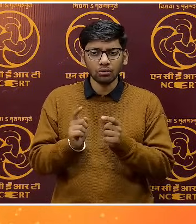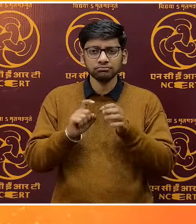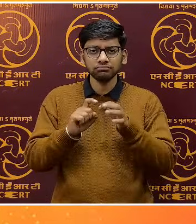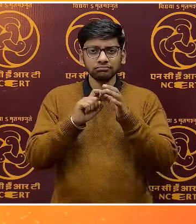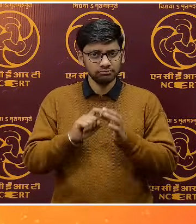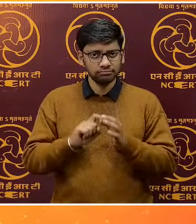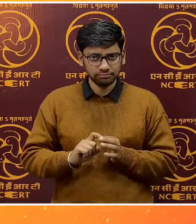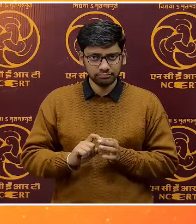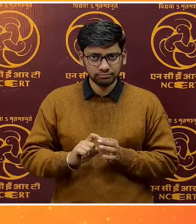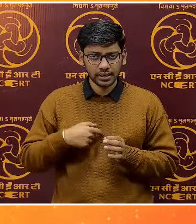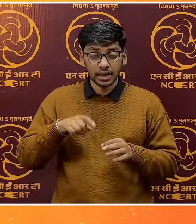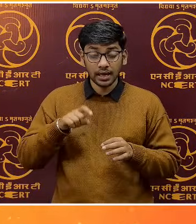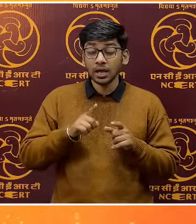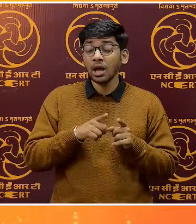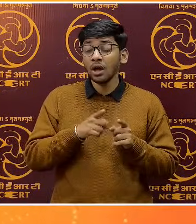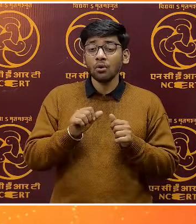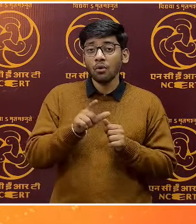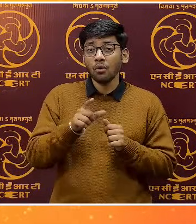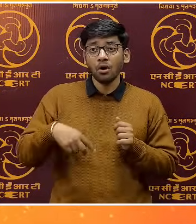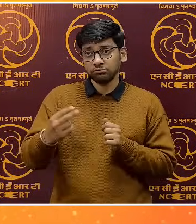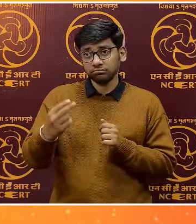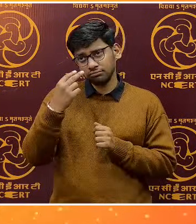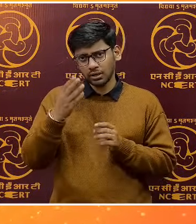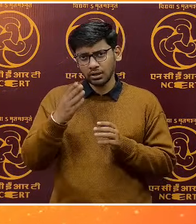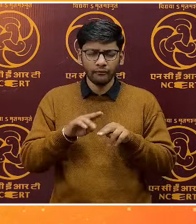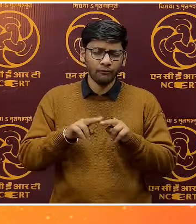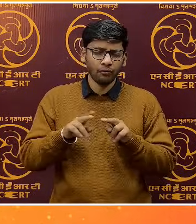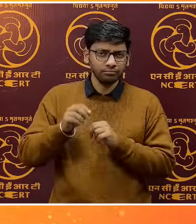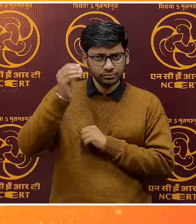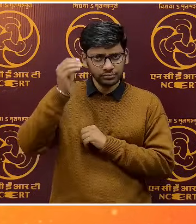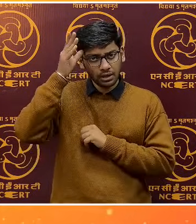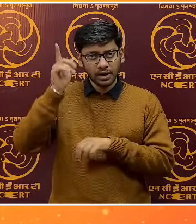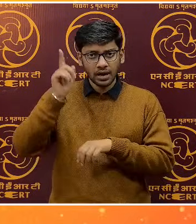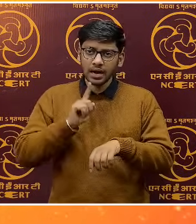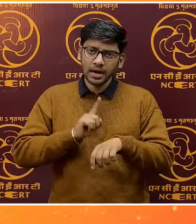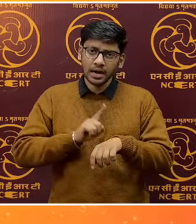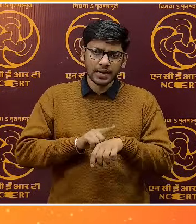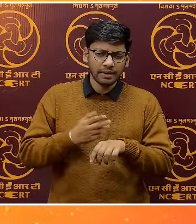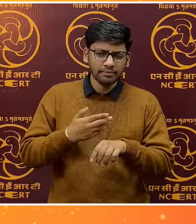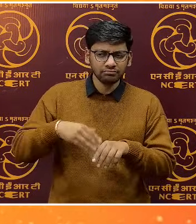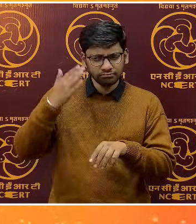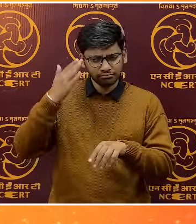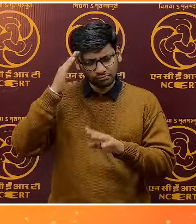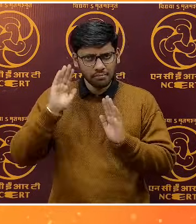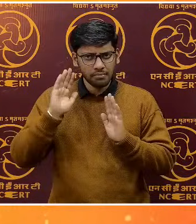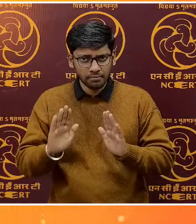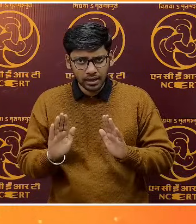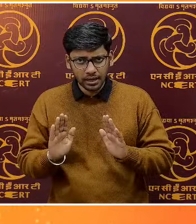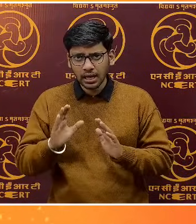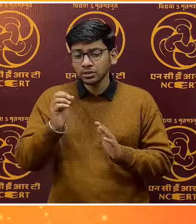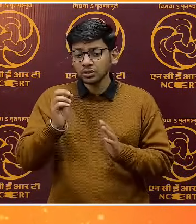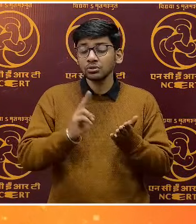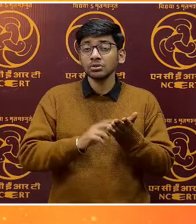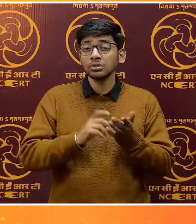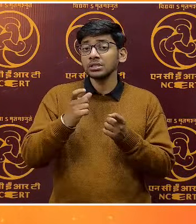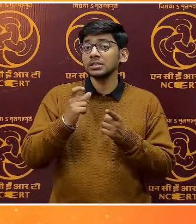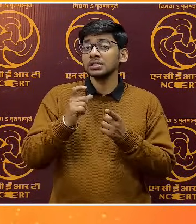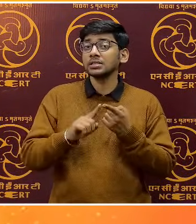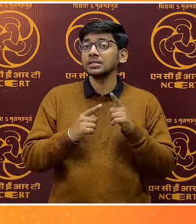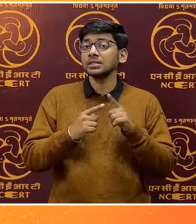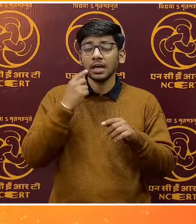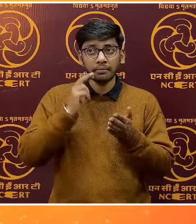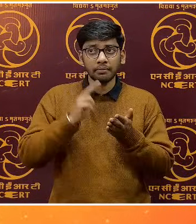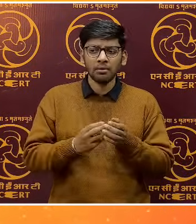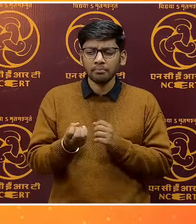are you and our viewers are aware about the time concept. Okay. By time concept, I mean, are you aware about what is